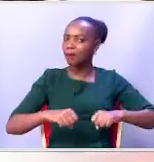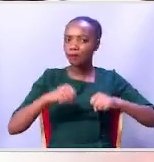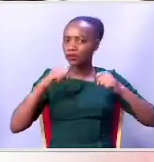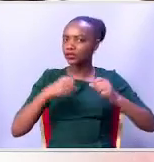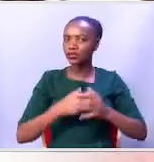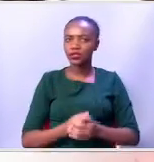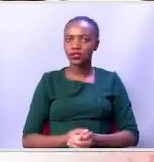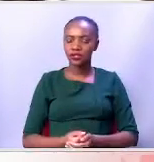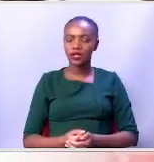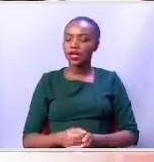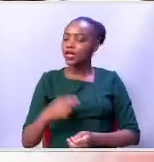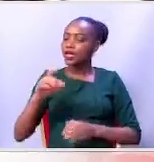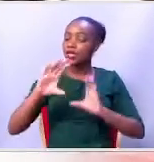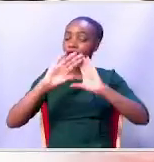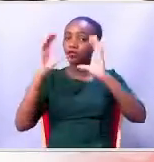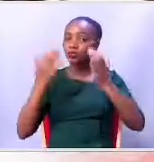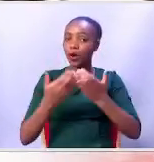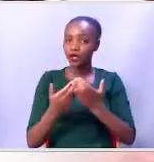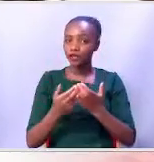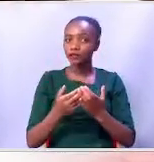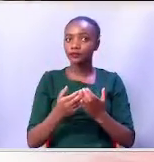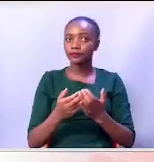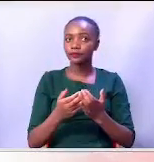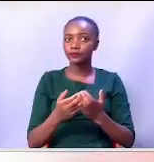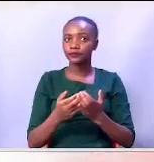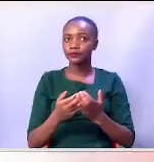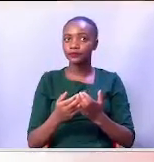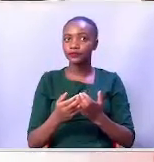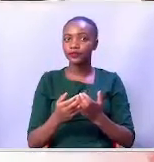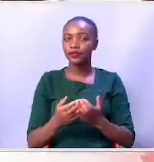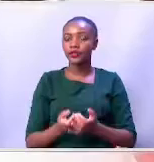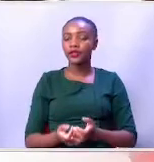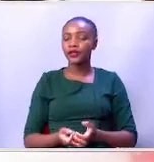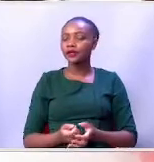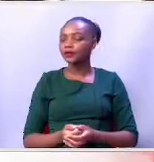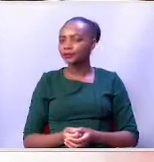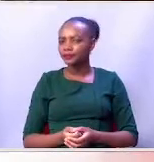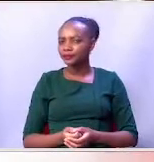If in this world can Ruto accuse anyone of land grabbing?